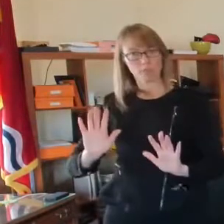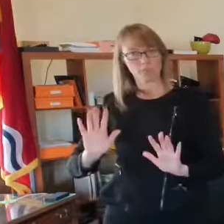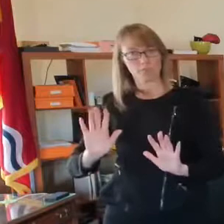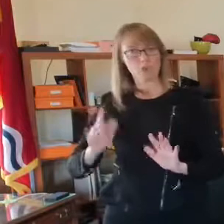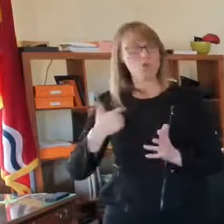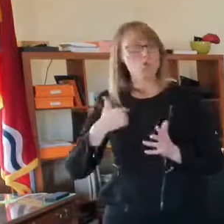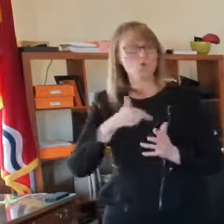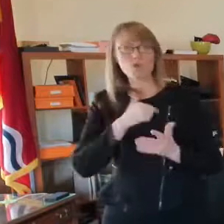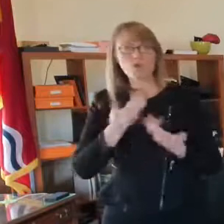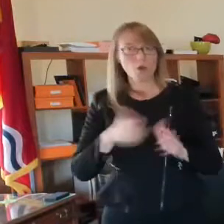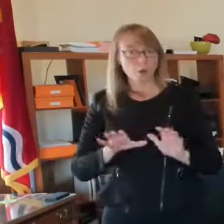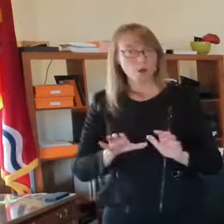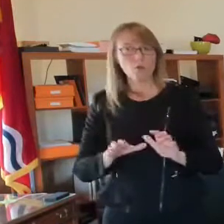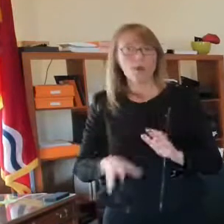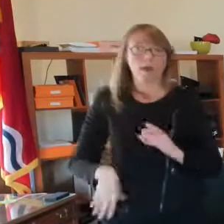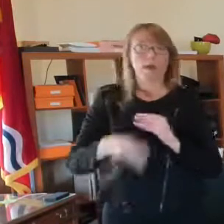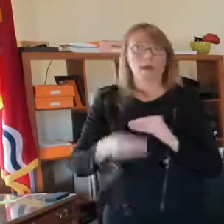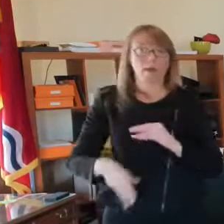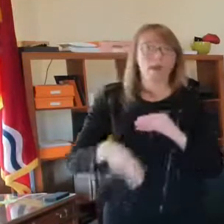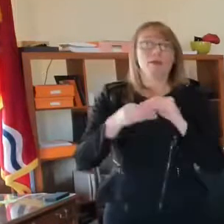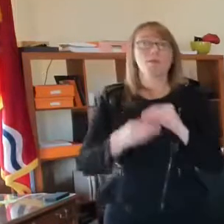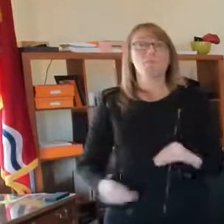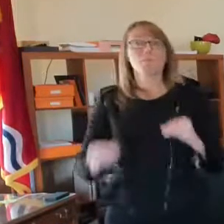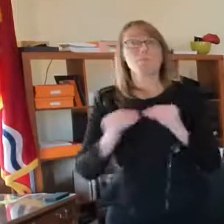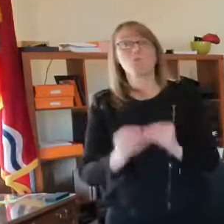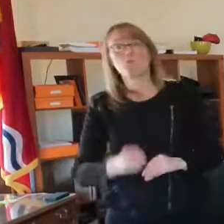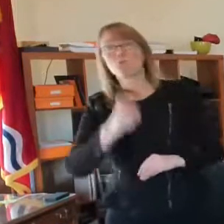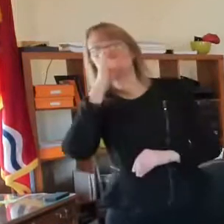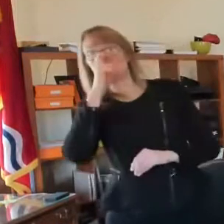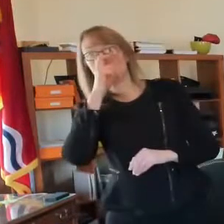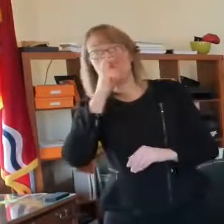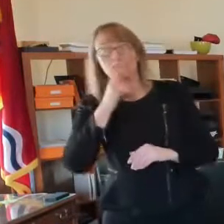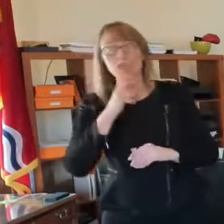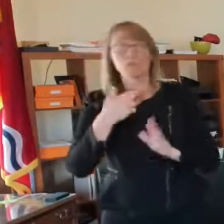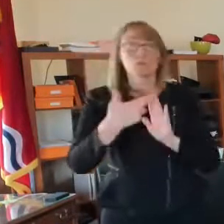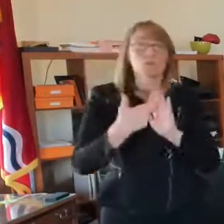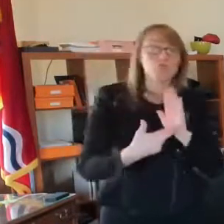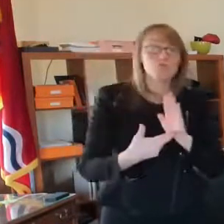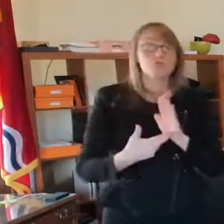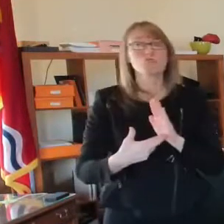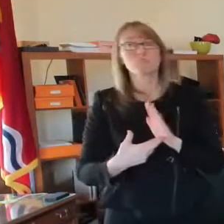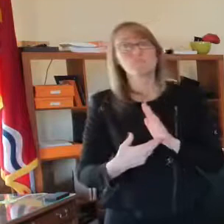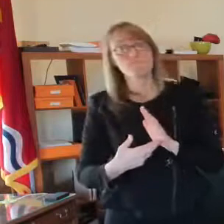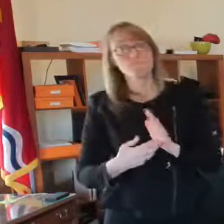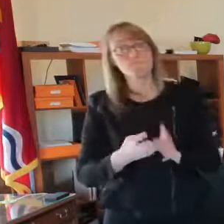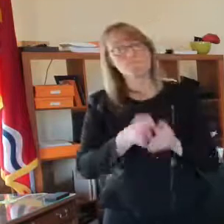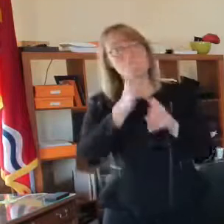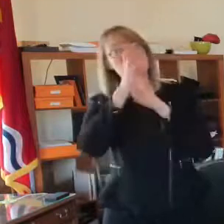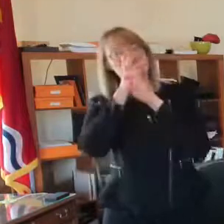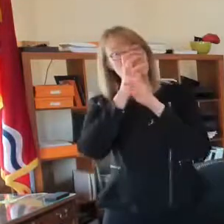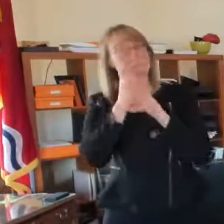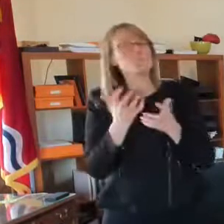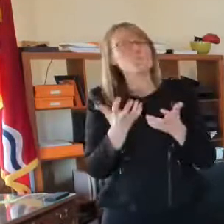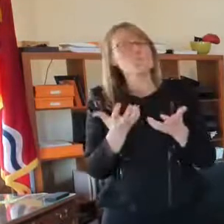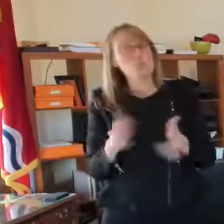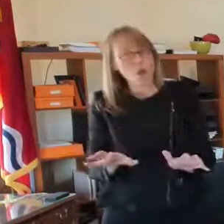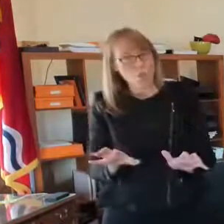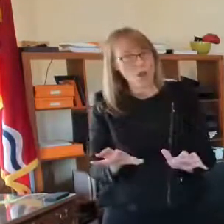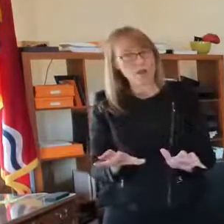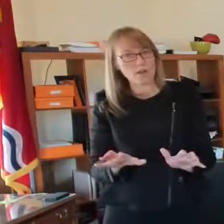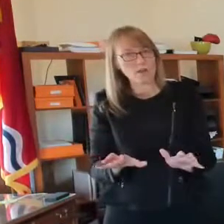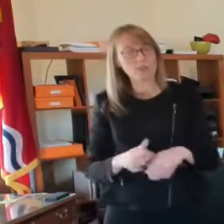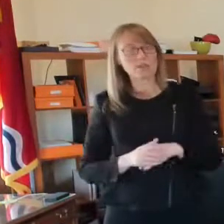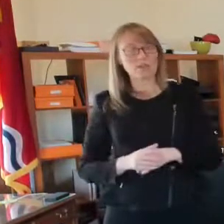to get compliance with those rules that are in effect. It's not something that we've ruled out, but